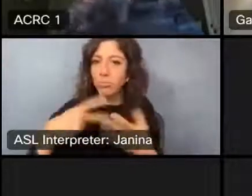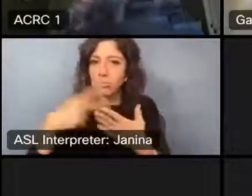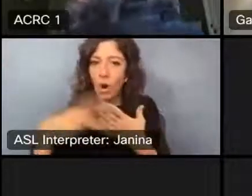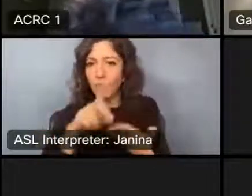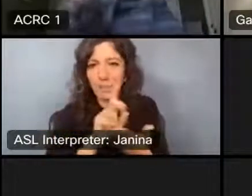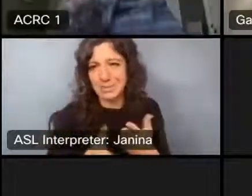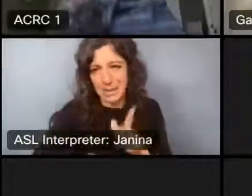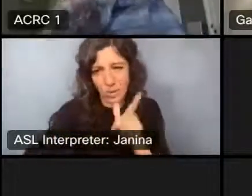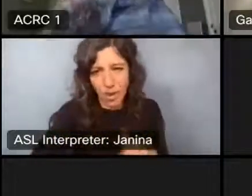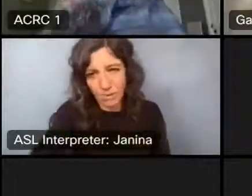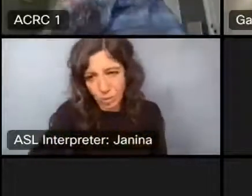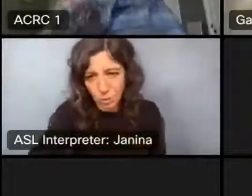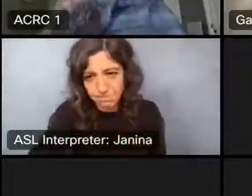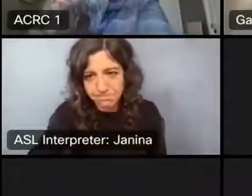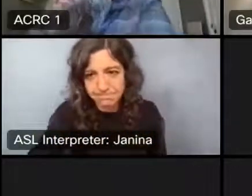providers.